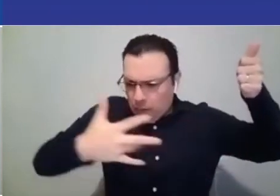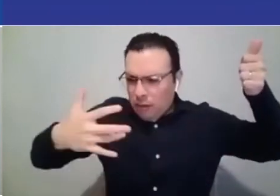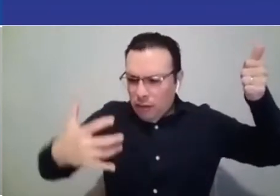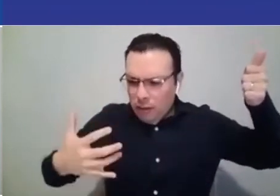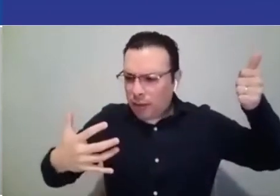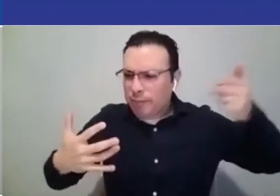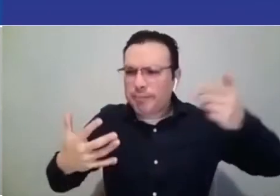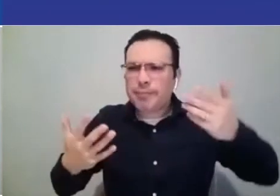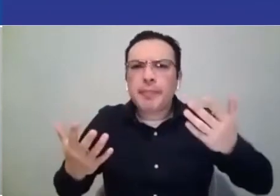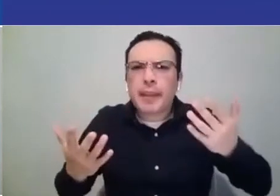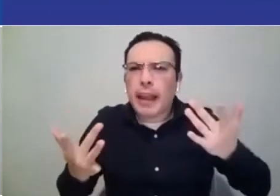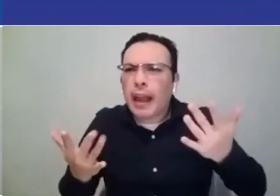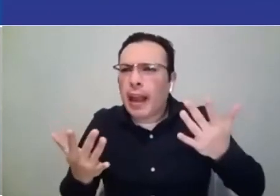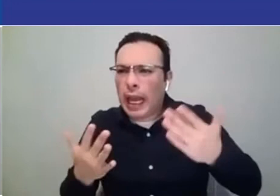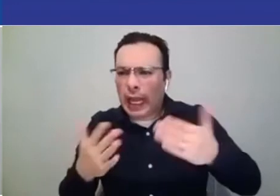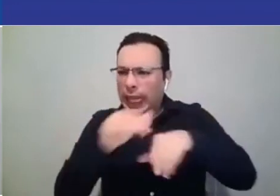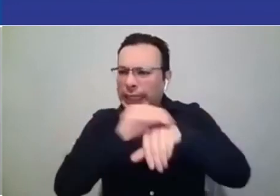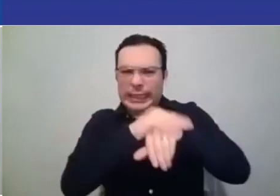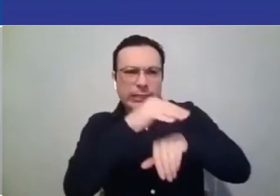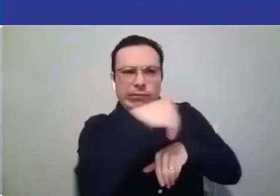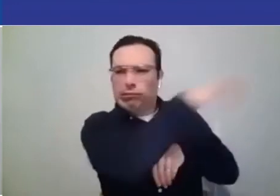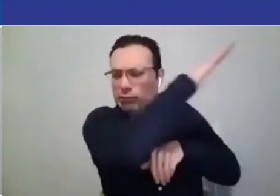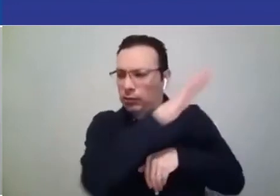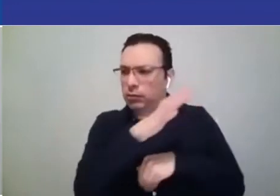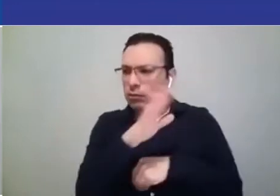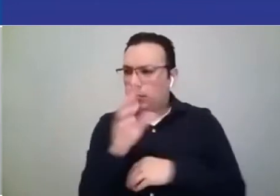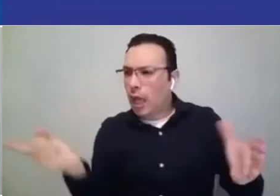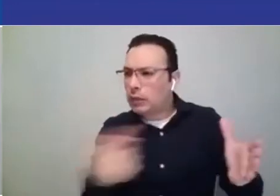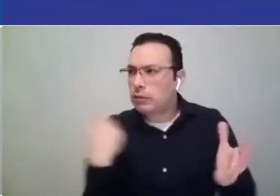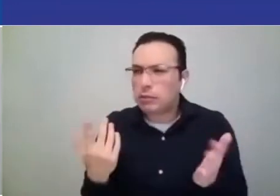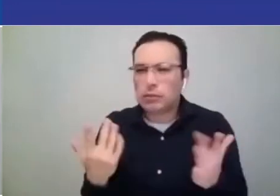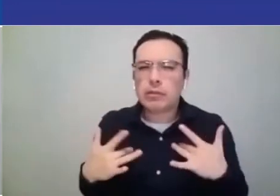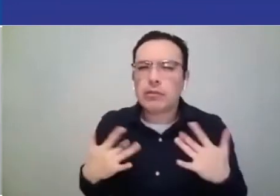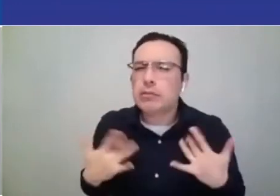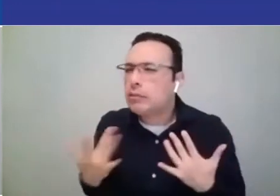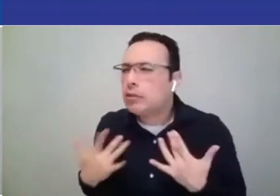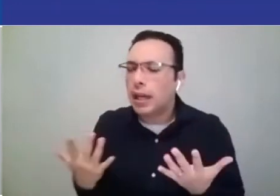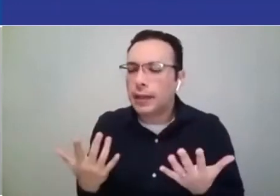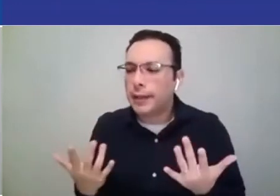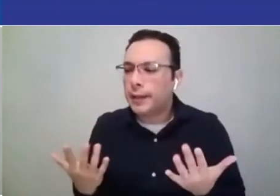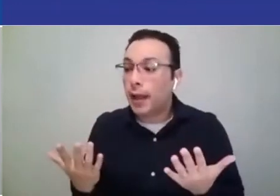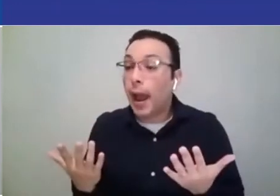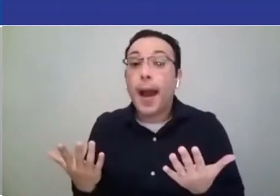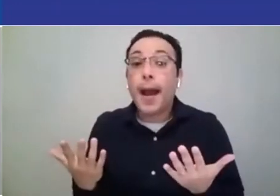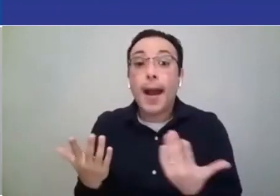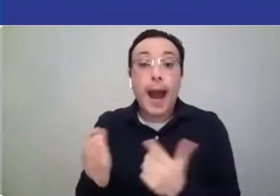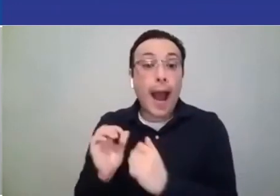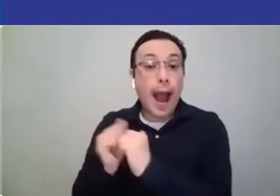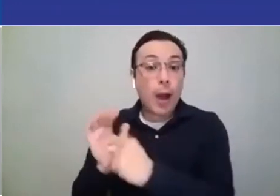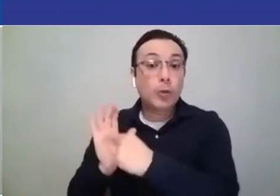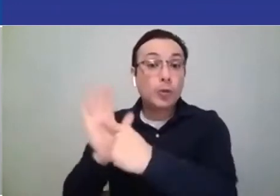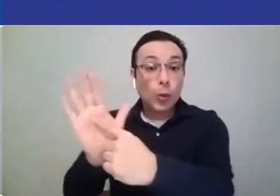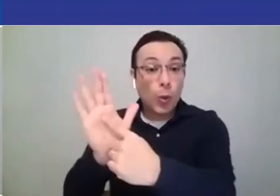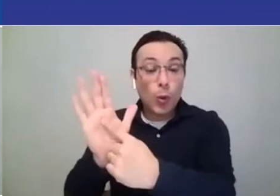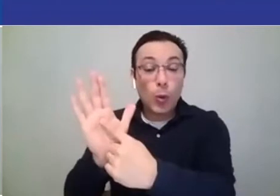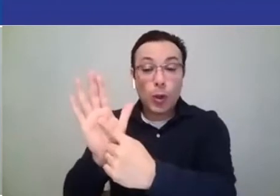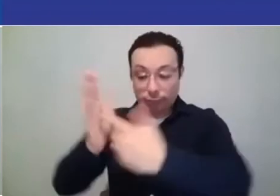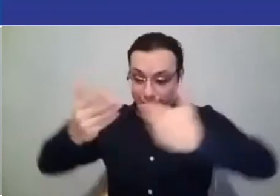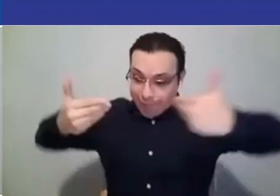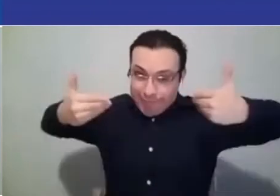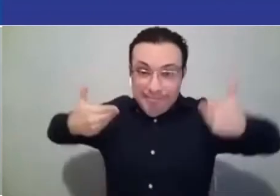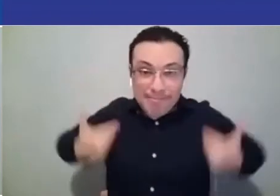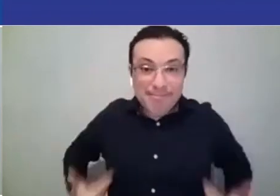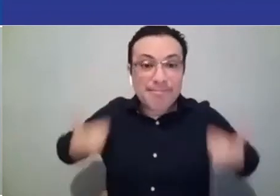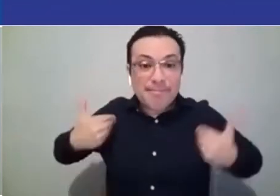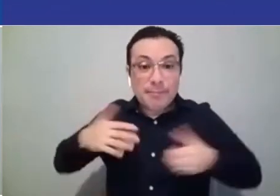post-colonial experience, how do we identify ourselves? And dance becomes a very strong way to